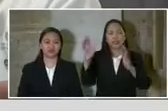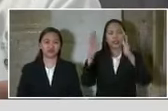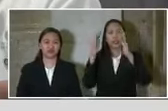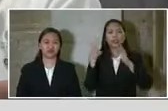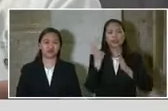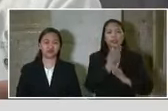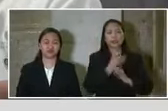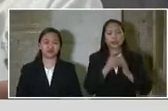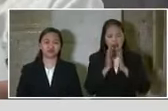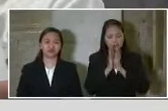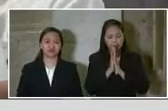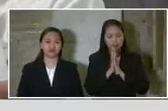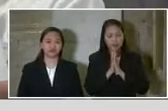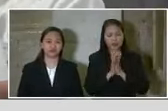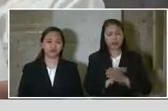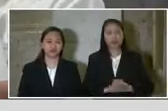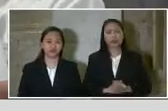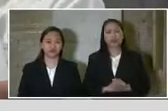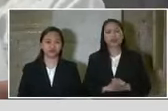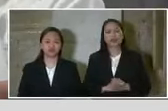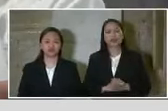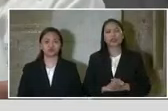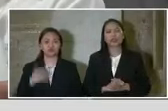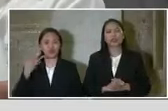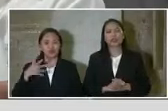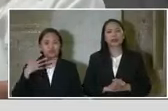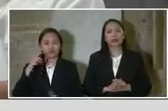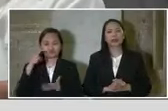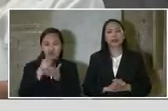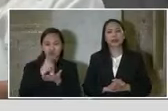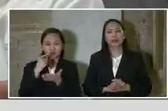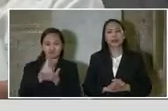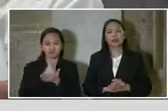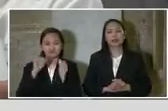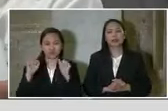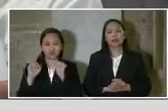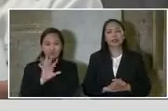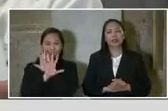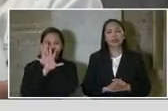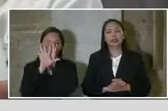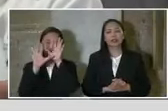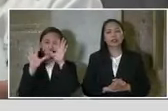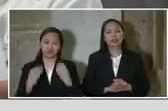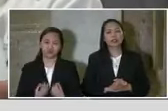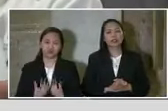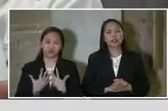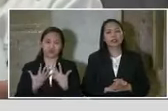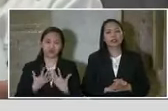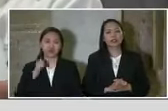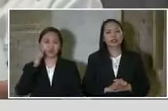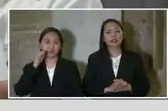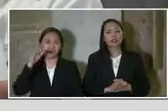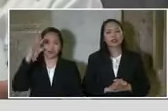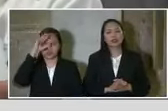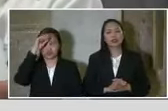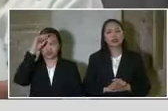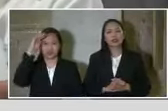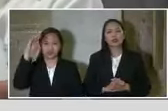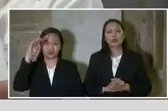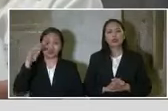prayer. That the brilliance of the gospel may enlighten men and women entrusted with